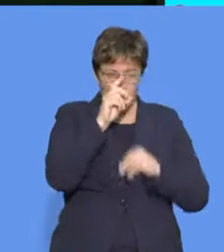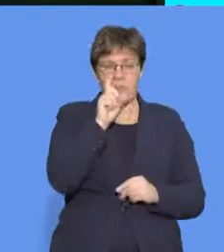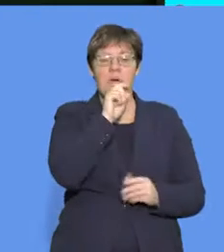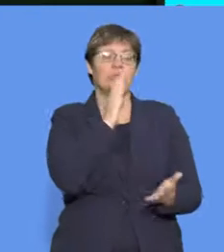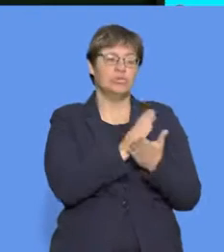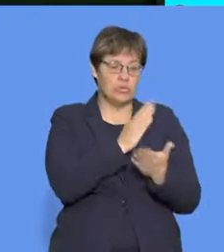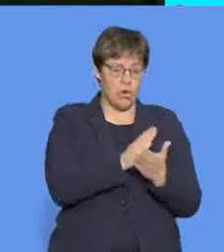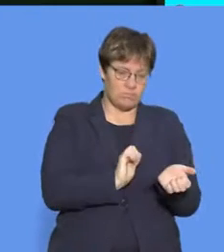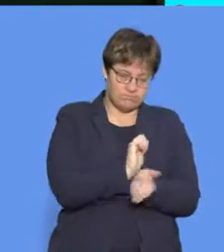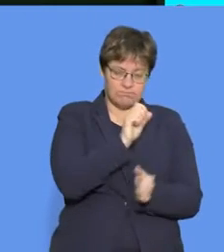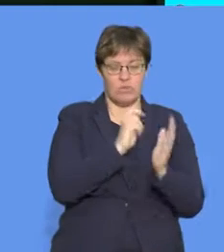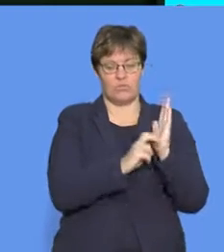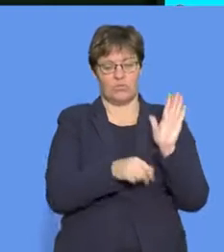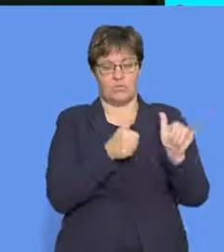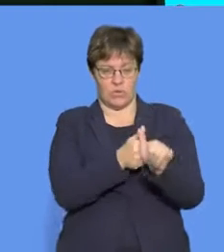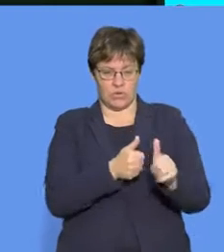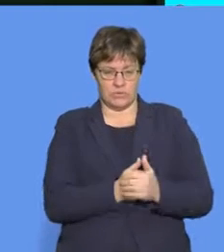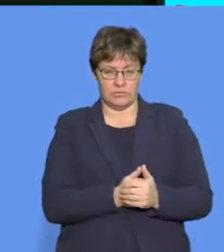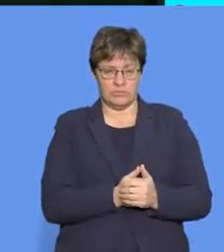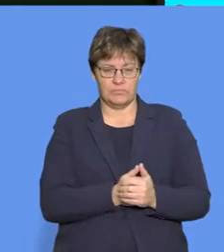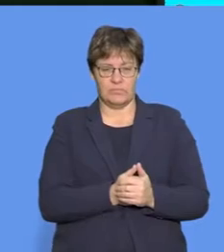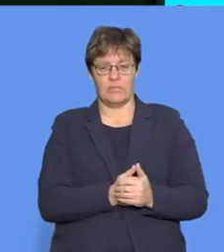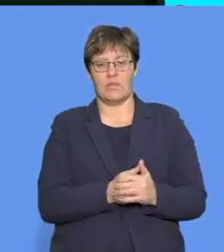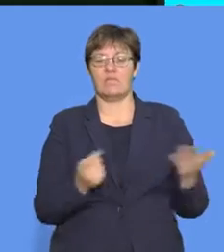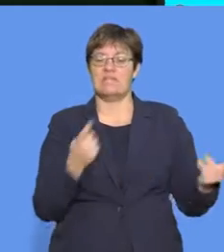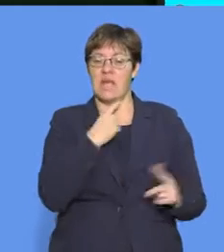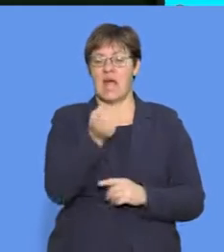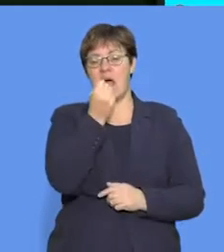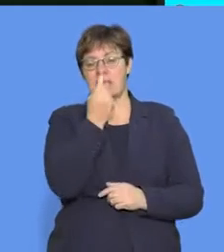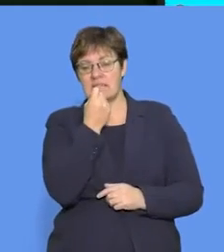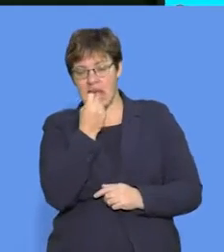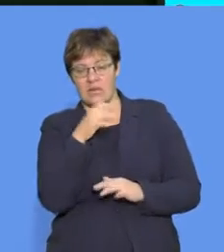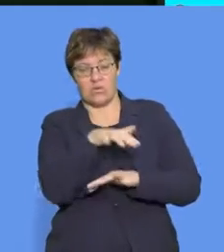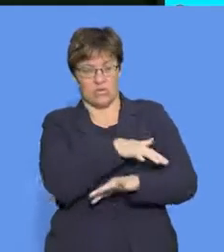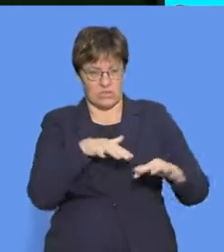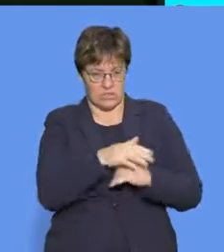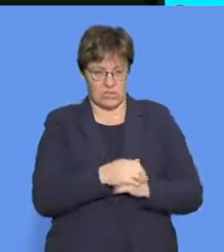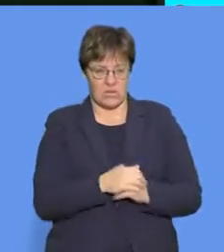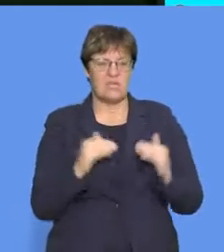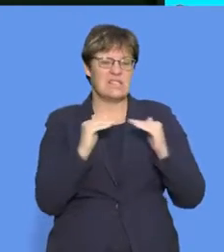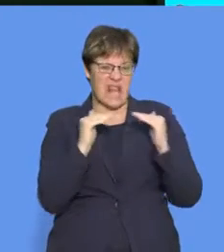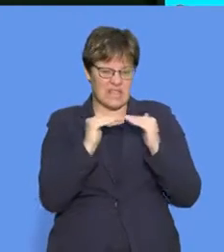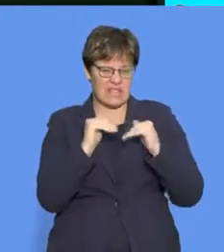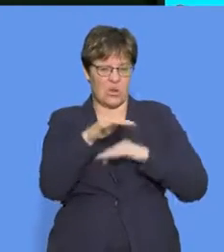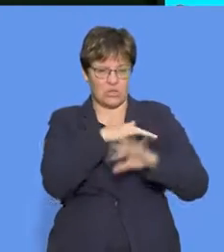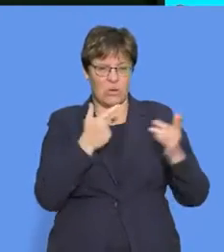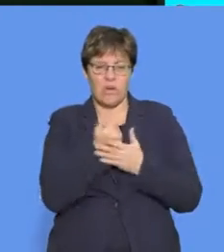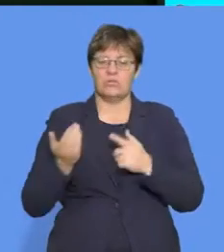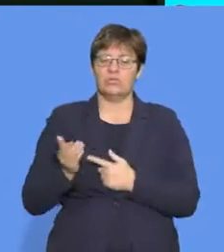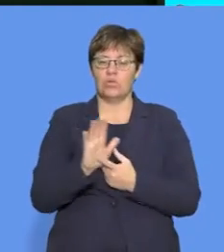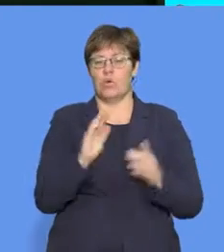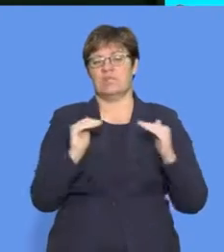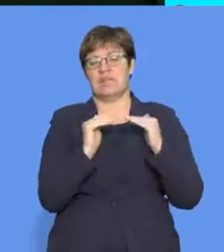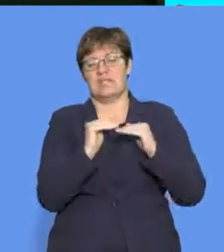It's something that you've got to learn and make sure you stick to the rules. If they say under standard conditions, and they usually